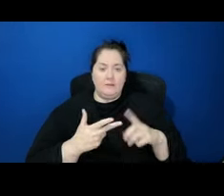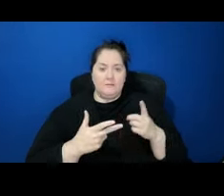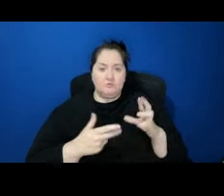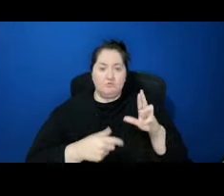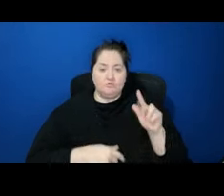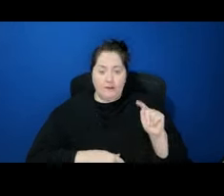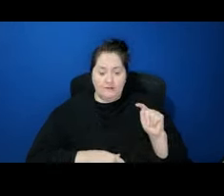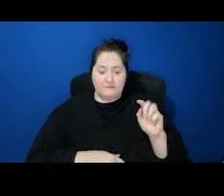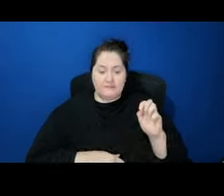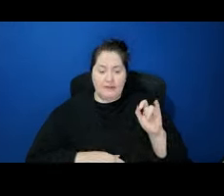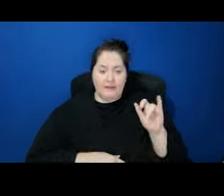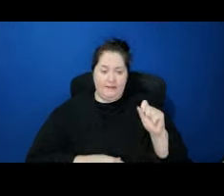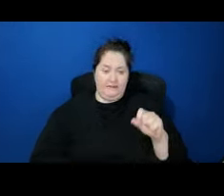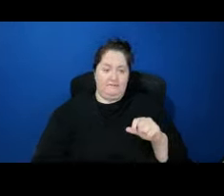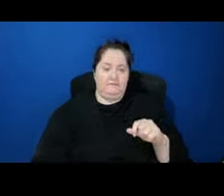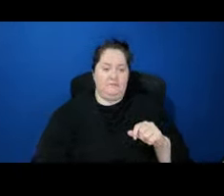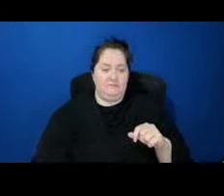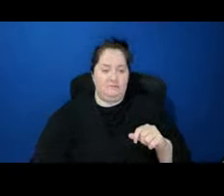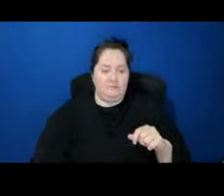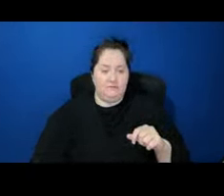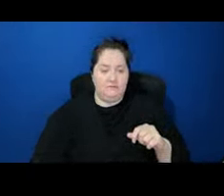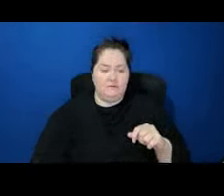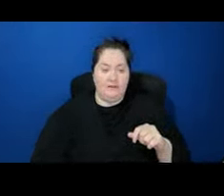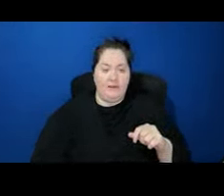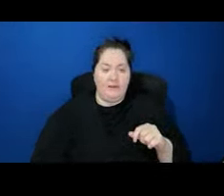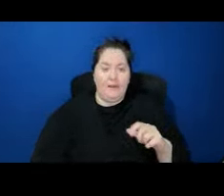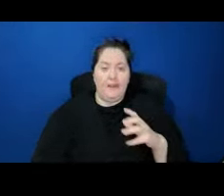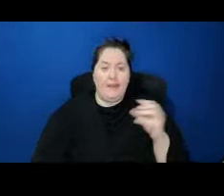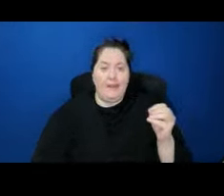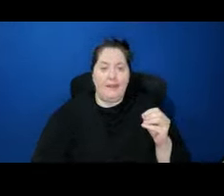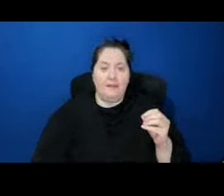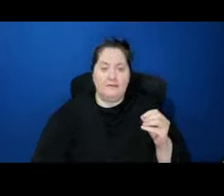EIS itself. And there's a dedicated